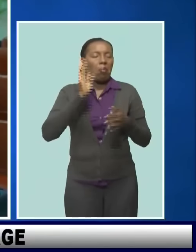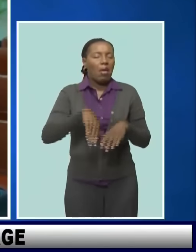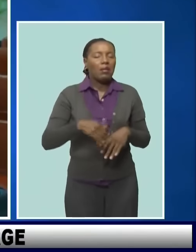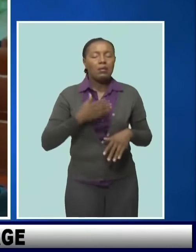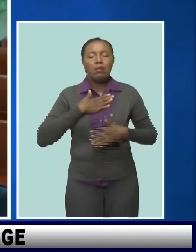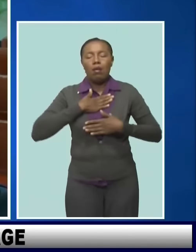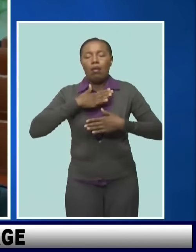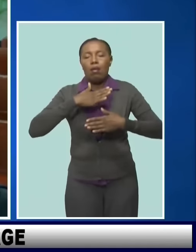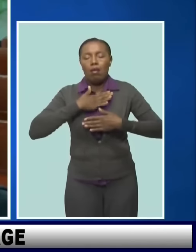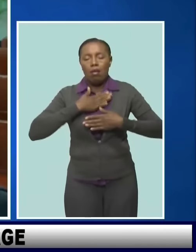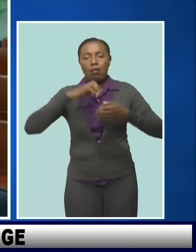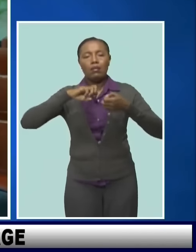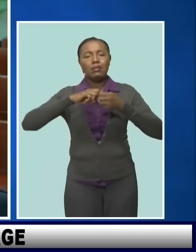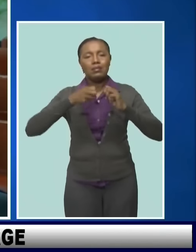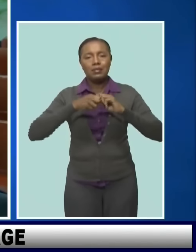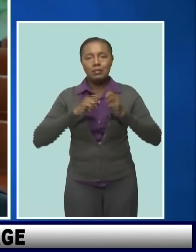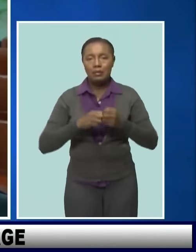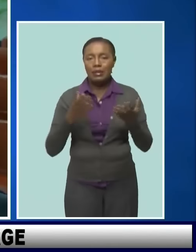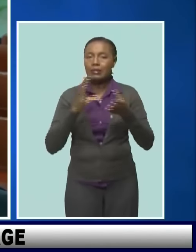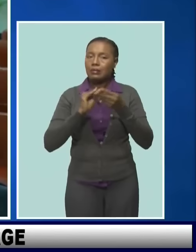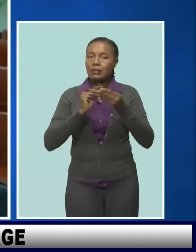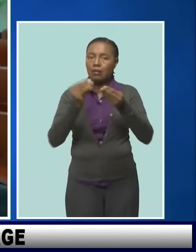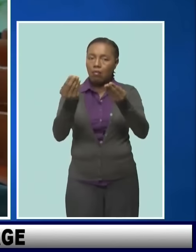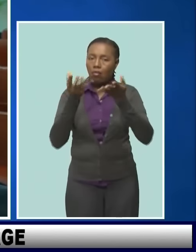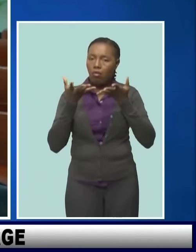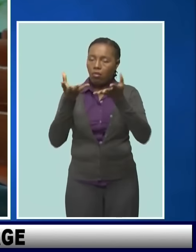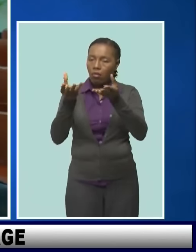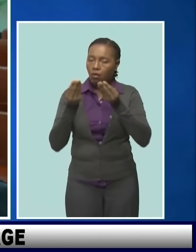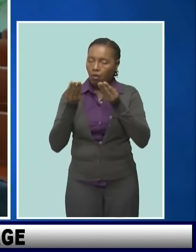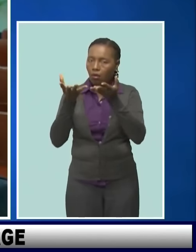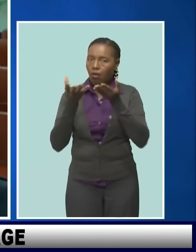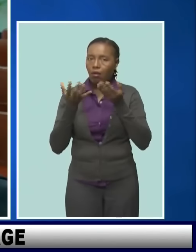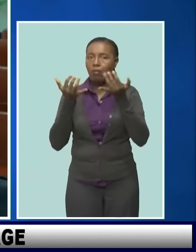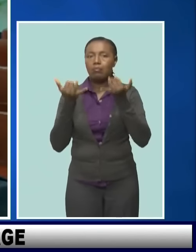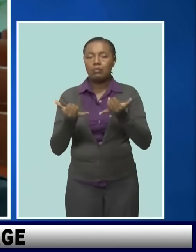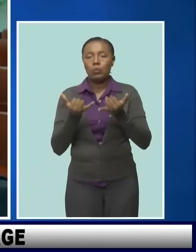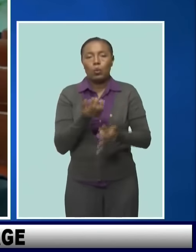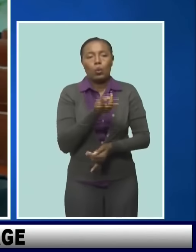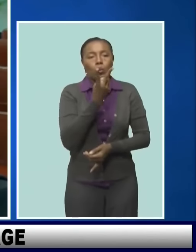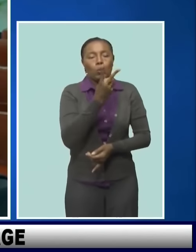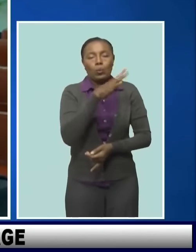symptoms. So as I said, I'm getting the information. There were